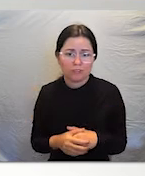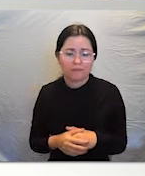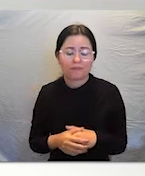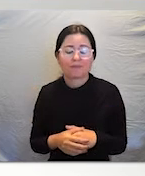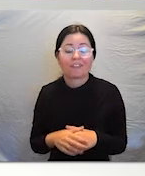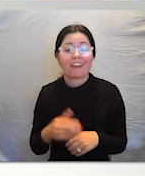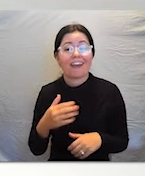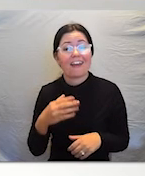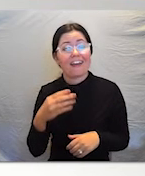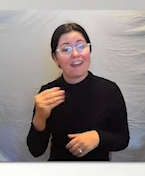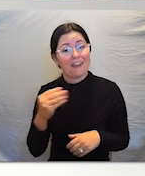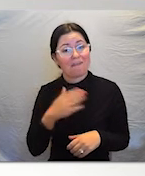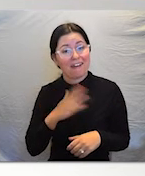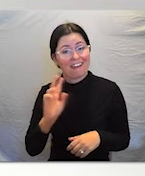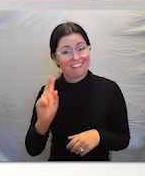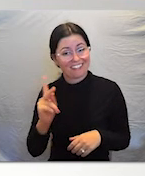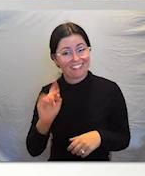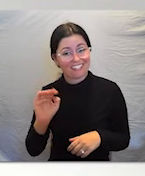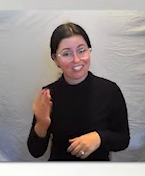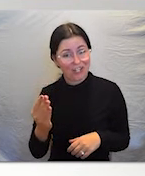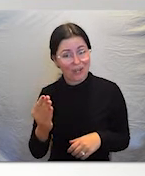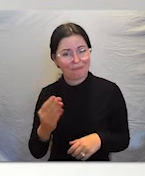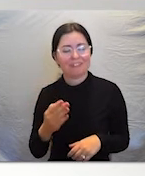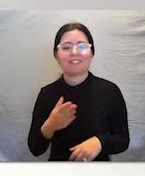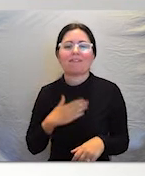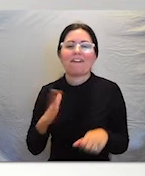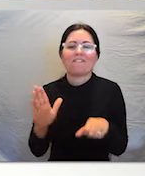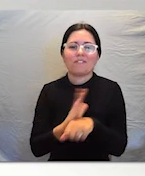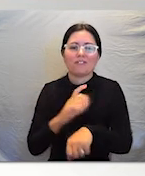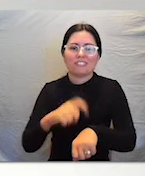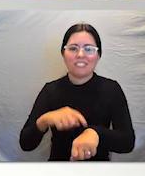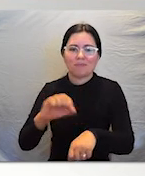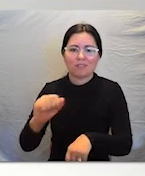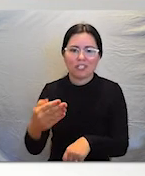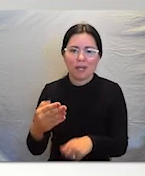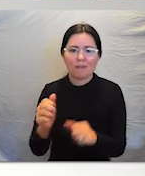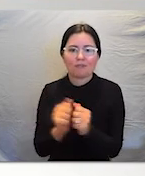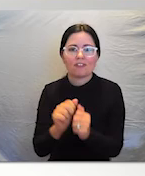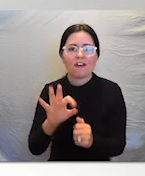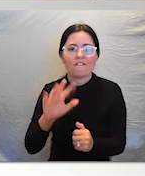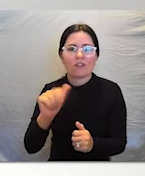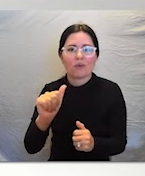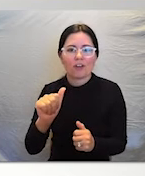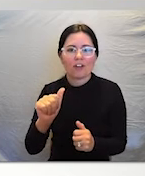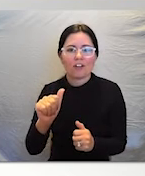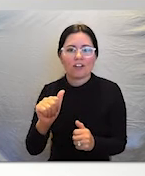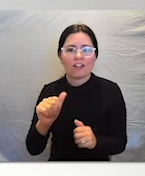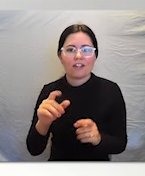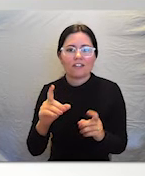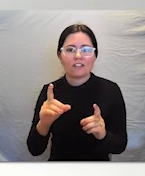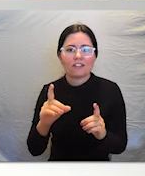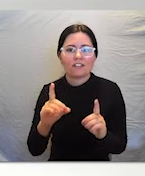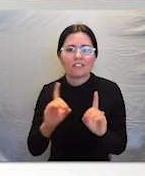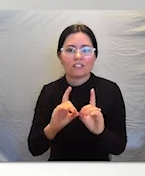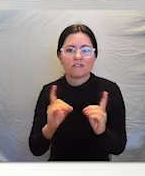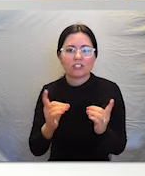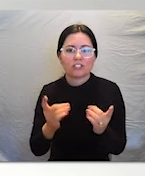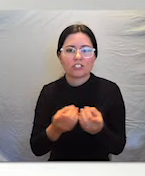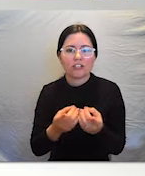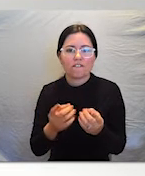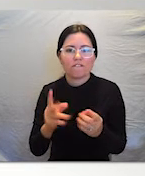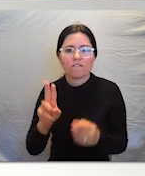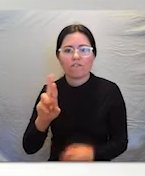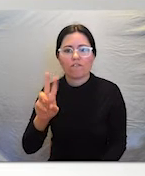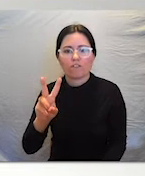job is my full-time job. It's with the Florida Division of Vocational Rehab. I'm a